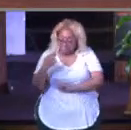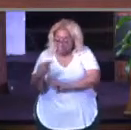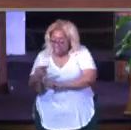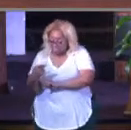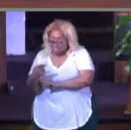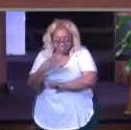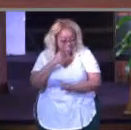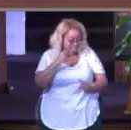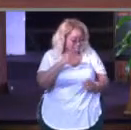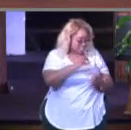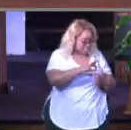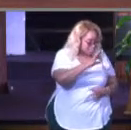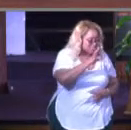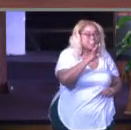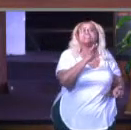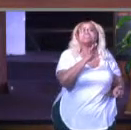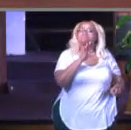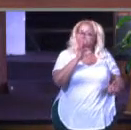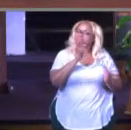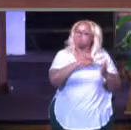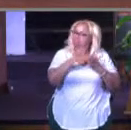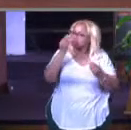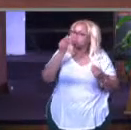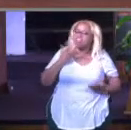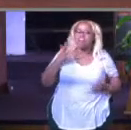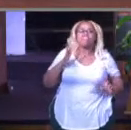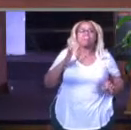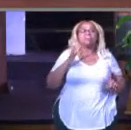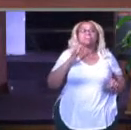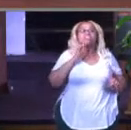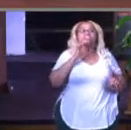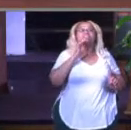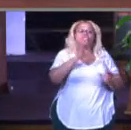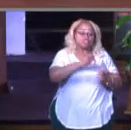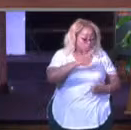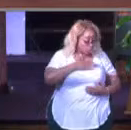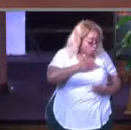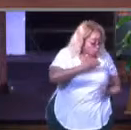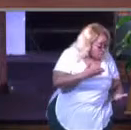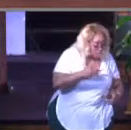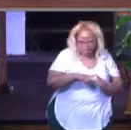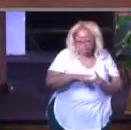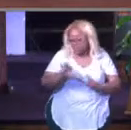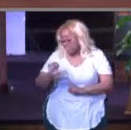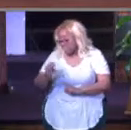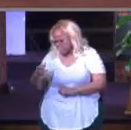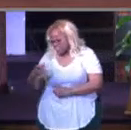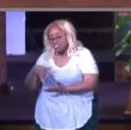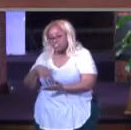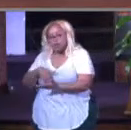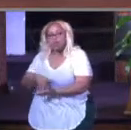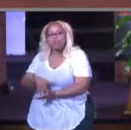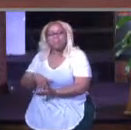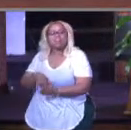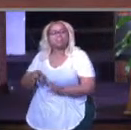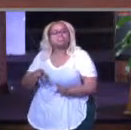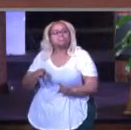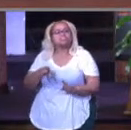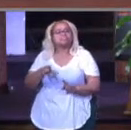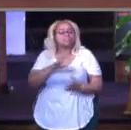flesh and our spirit. Isn't that what Jesus said? The spirit is willing, but the flesh is weak.